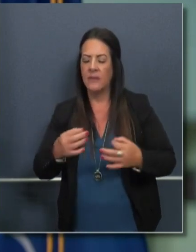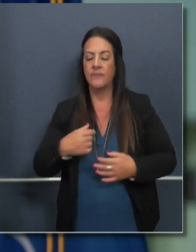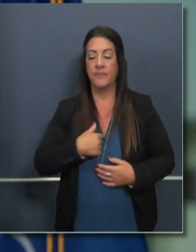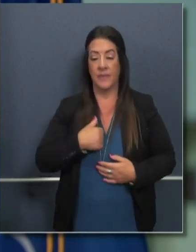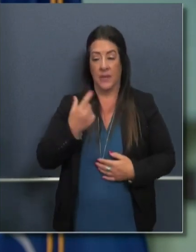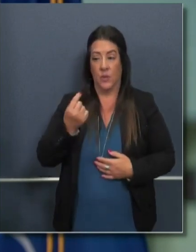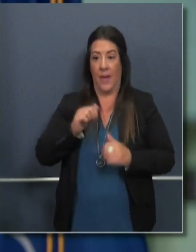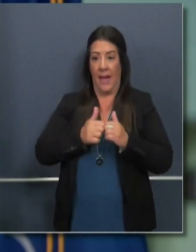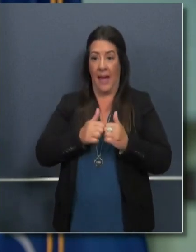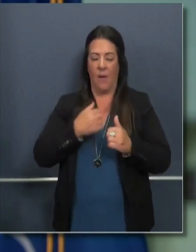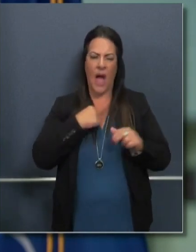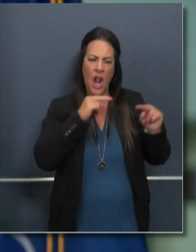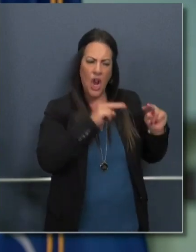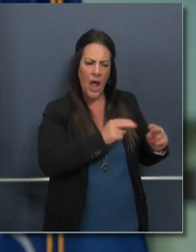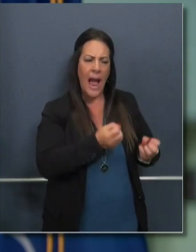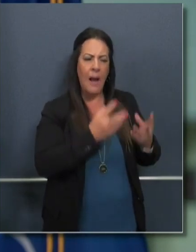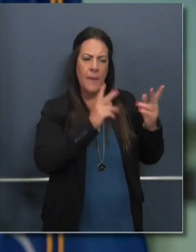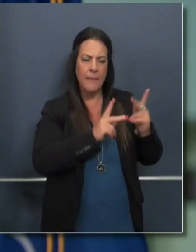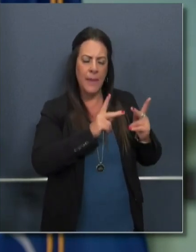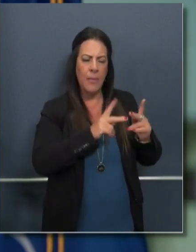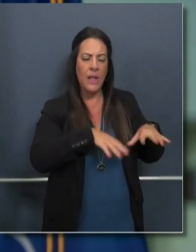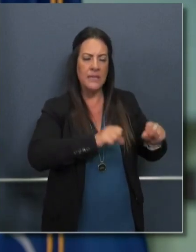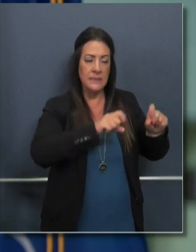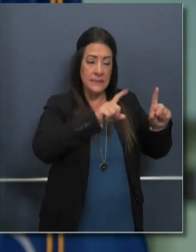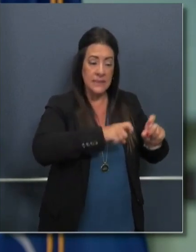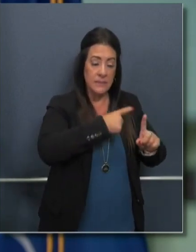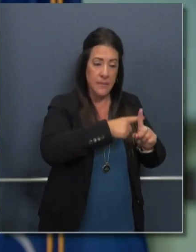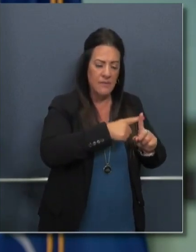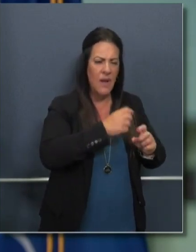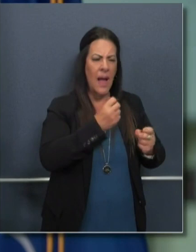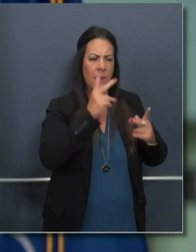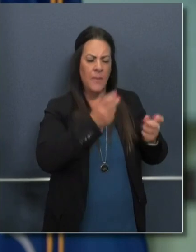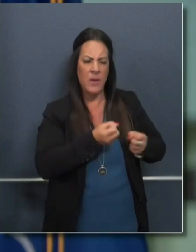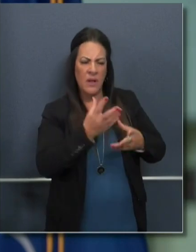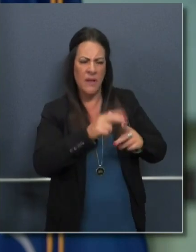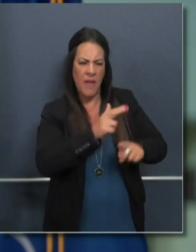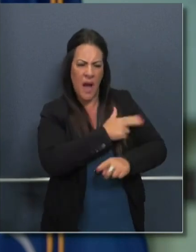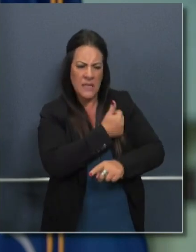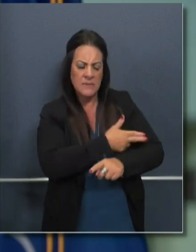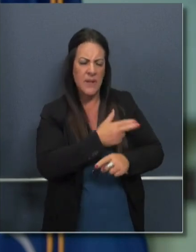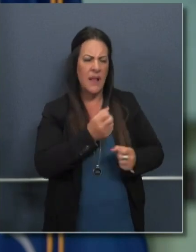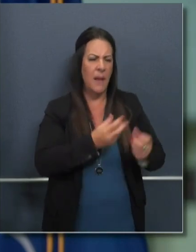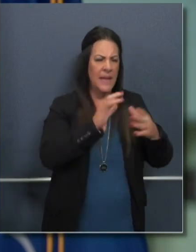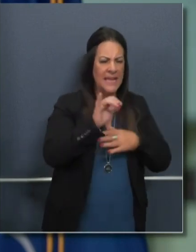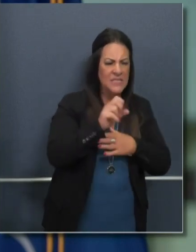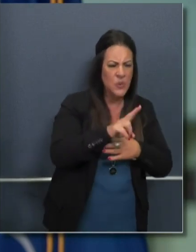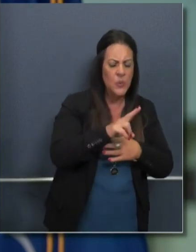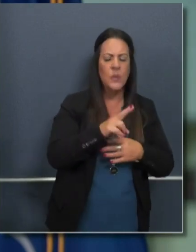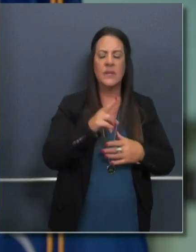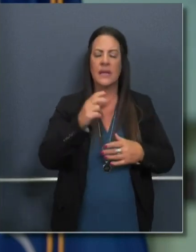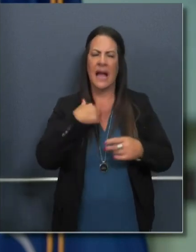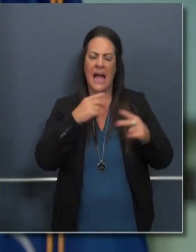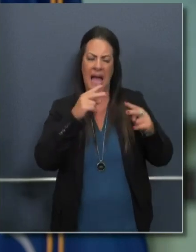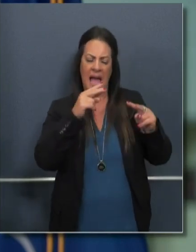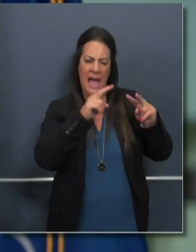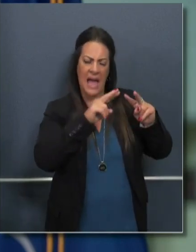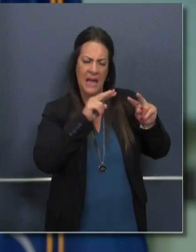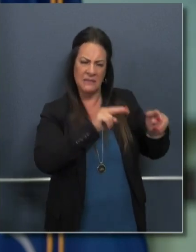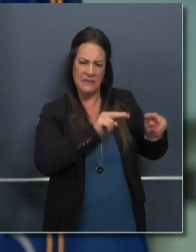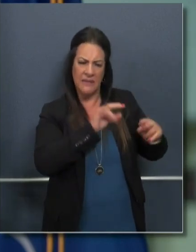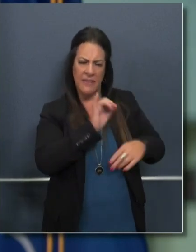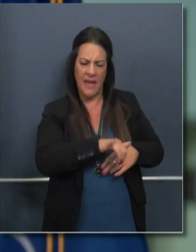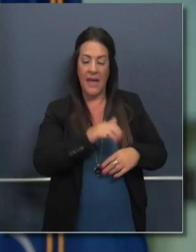the importance we place on those numbers. When our system cannot absorb, when there's a capacity consideration or